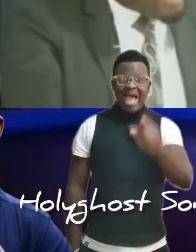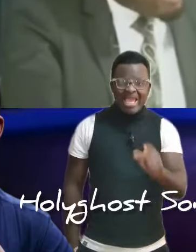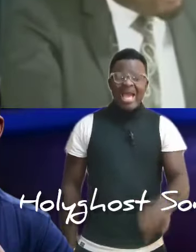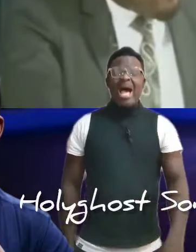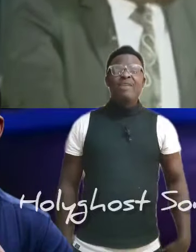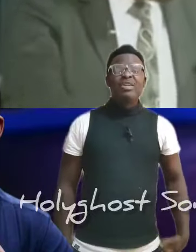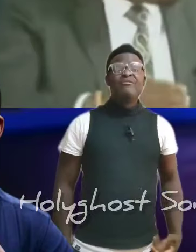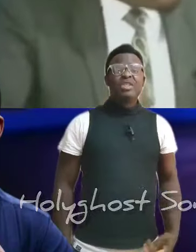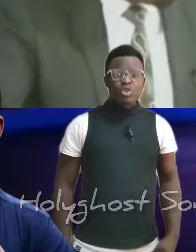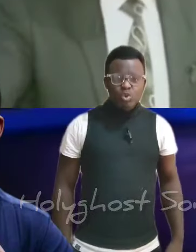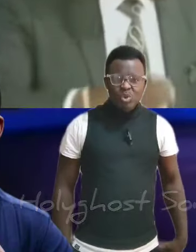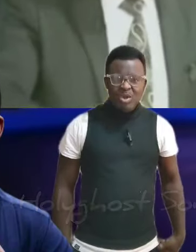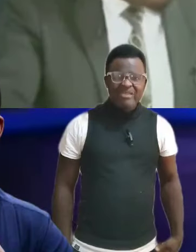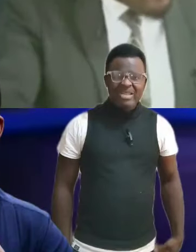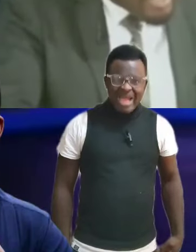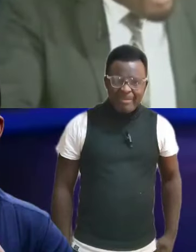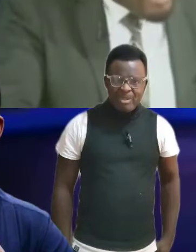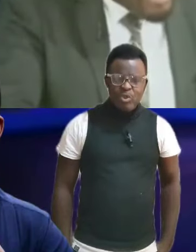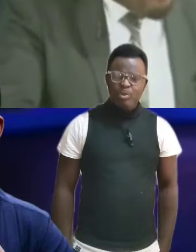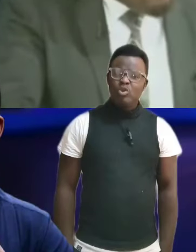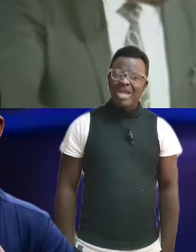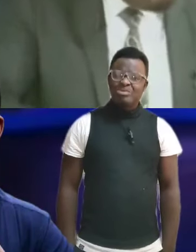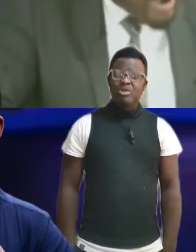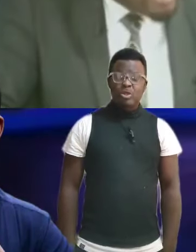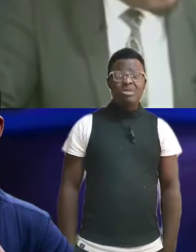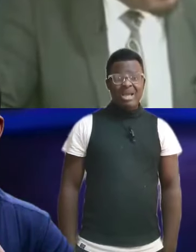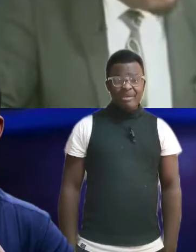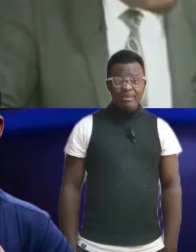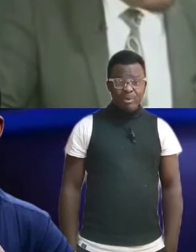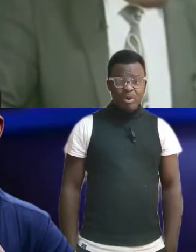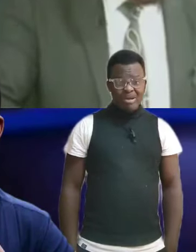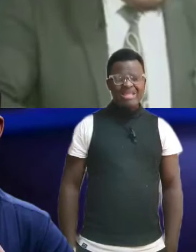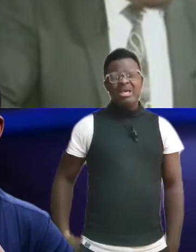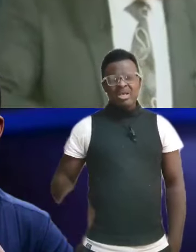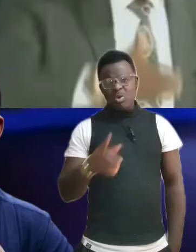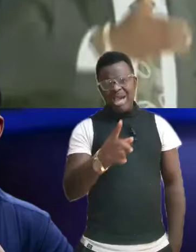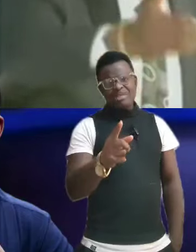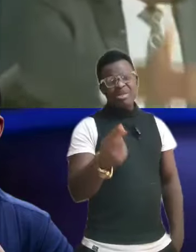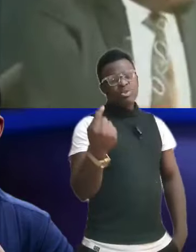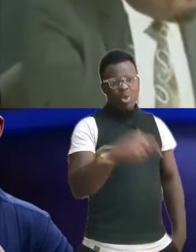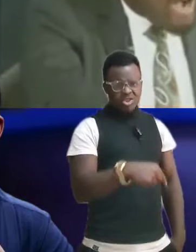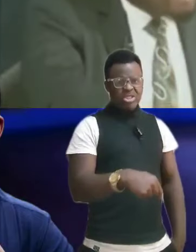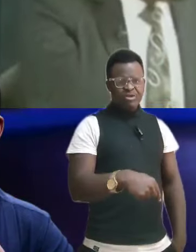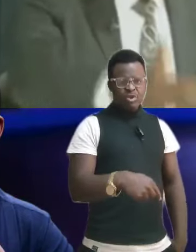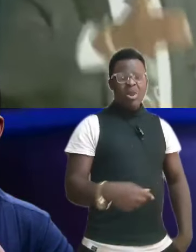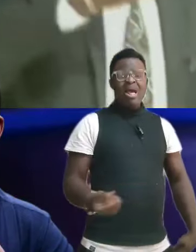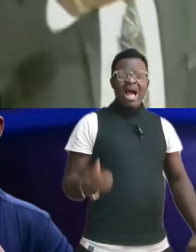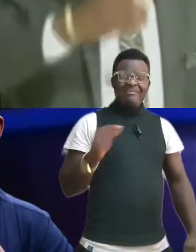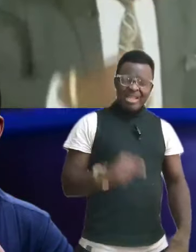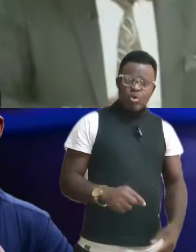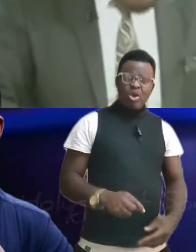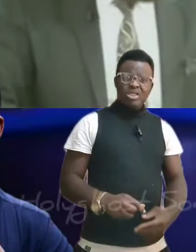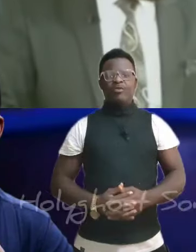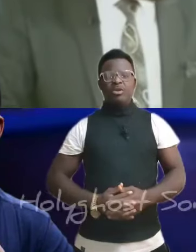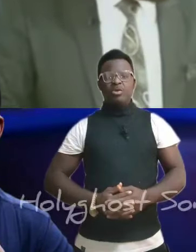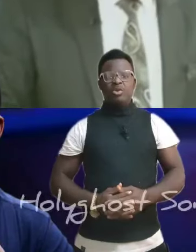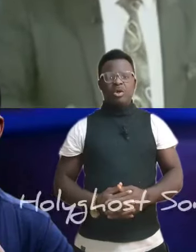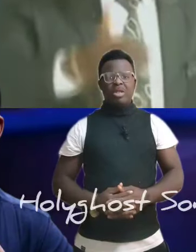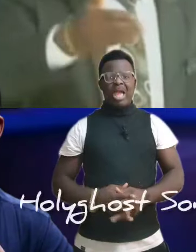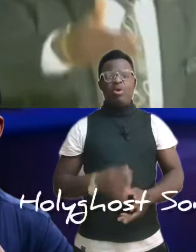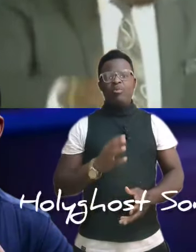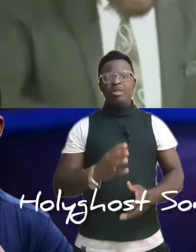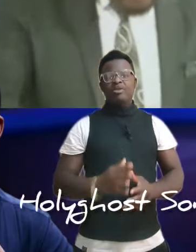being instituted under a social contract theory between man is to provide for social